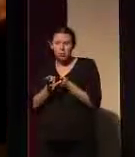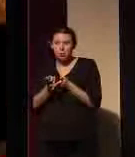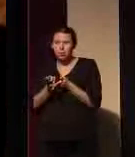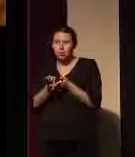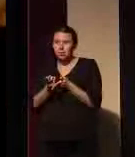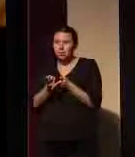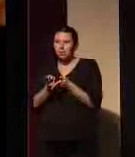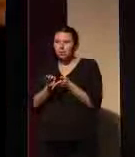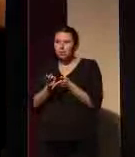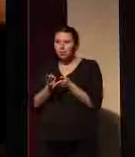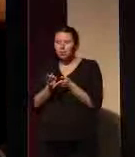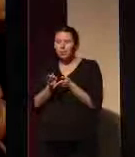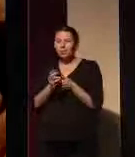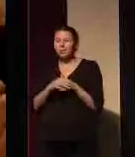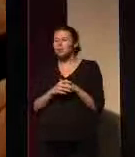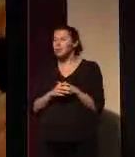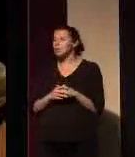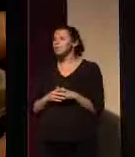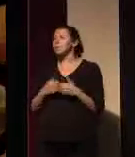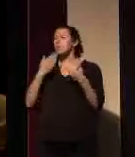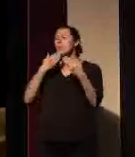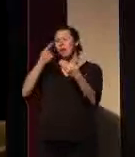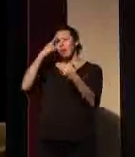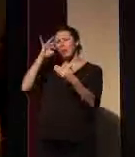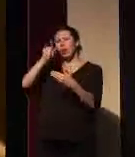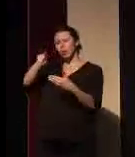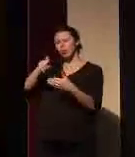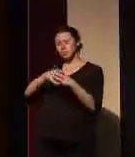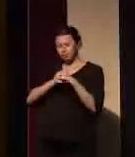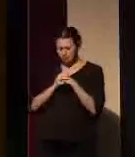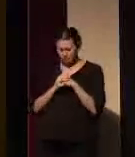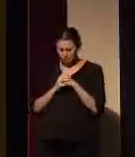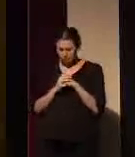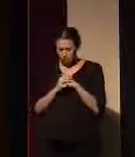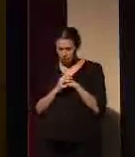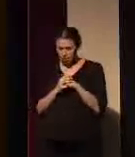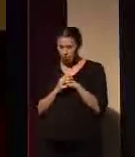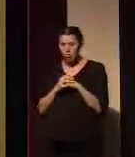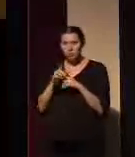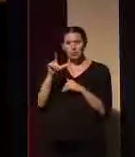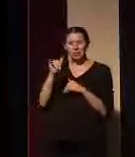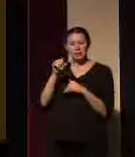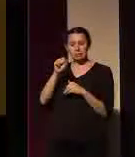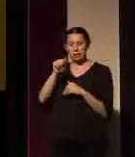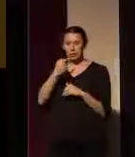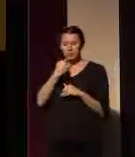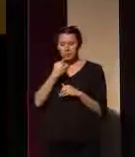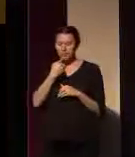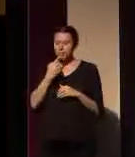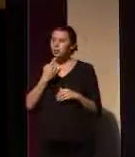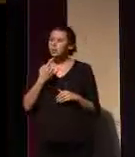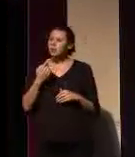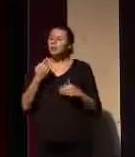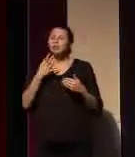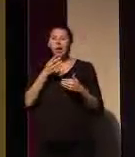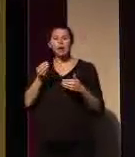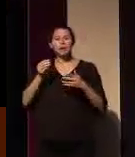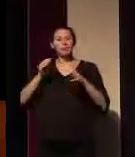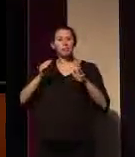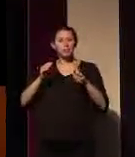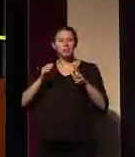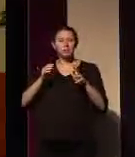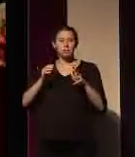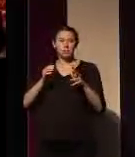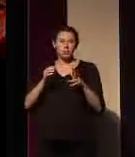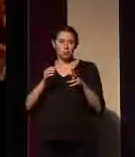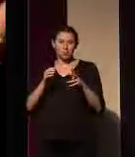people have a tendency of being. Thank you for that question. Let me just disabuse anyone who thinks that African Americans in America get